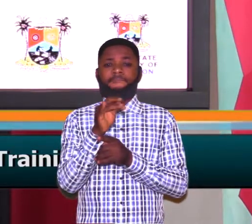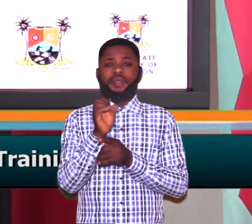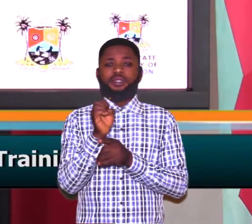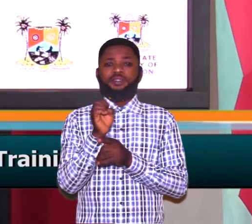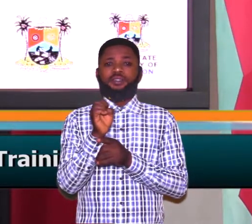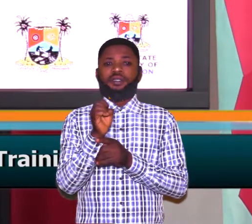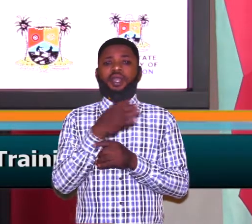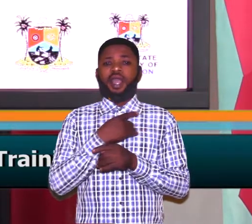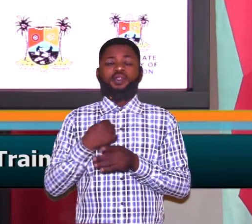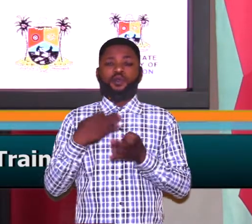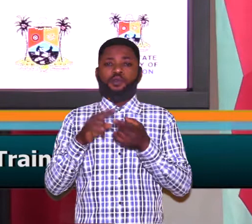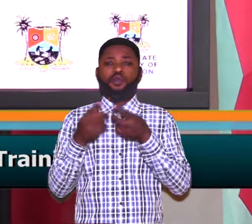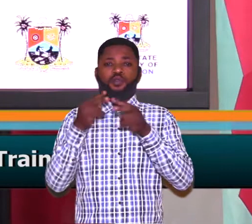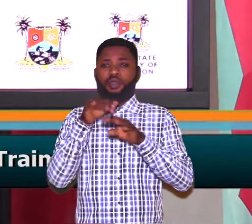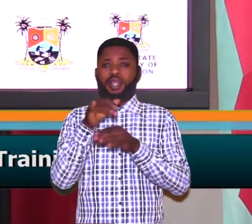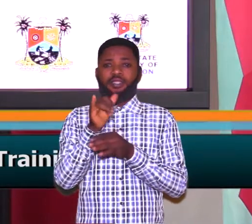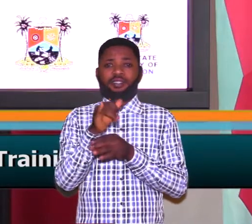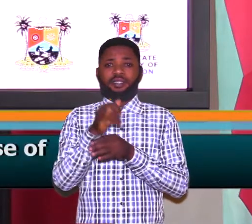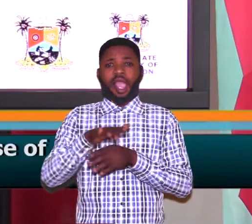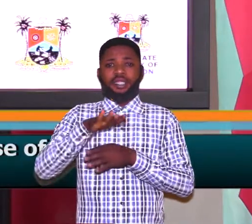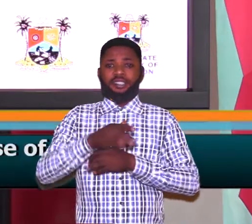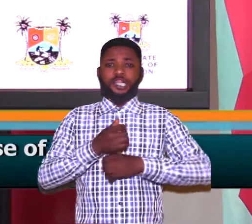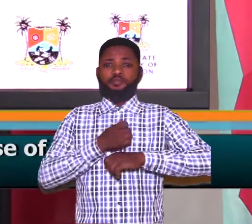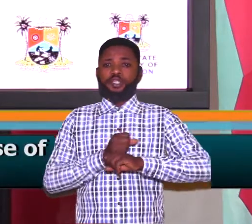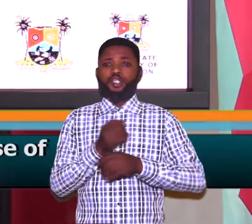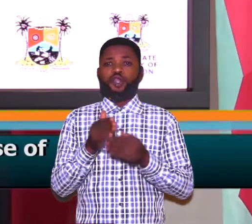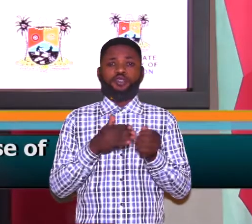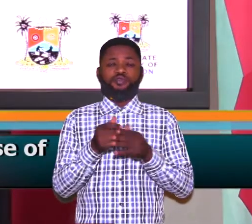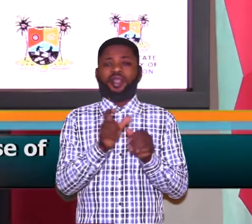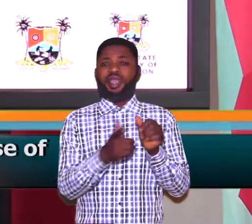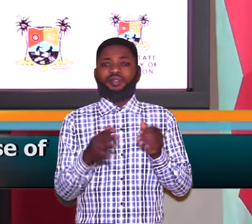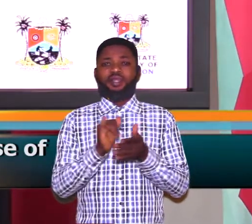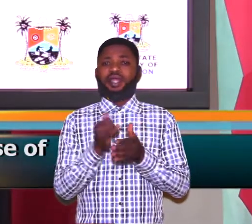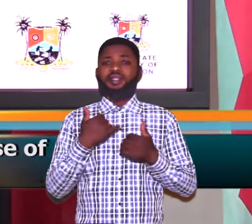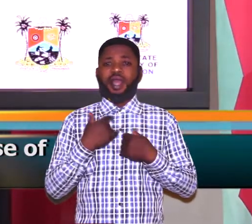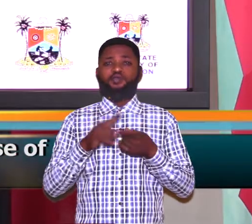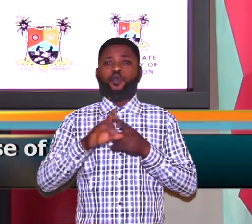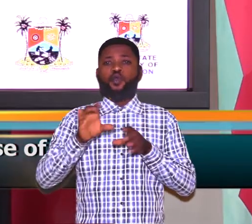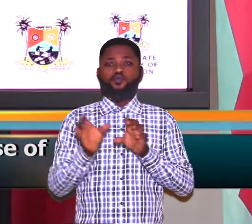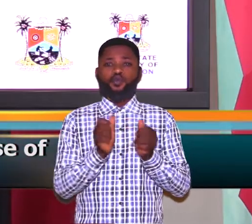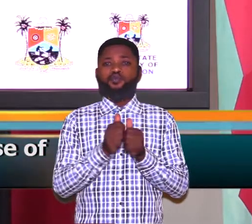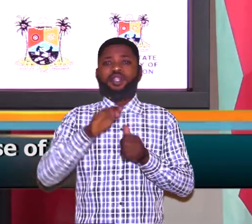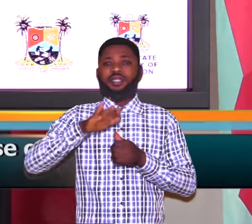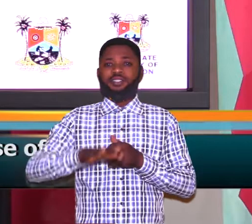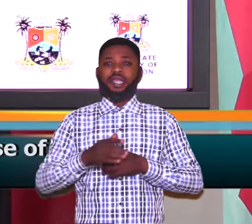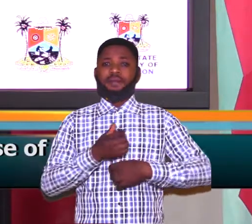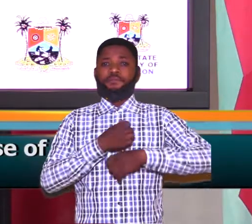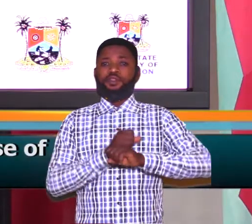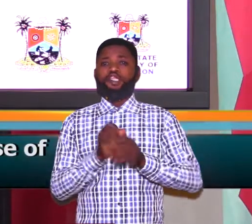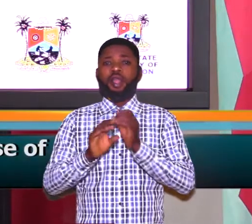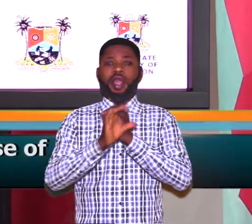TVET, and we'll be looking at, yes, child protection issues. Everything that has to do with child protection